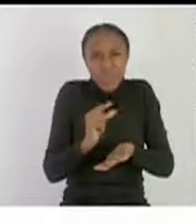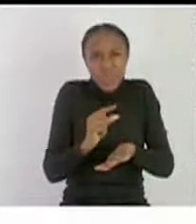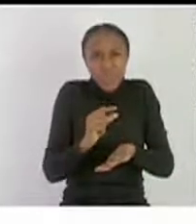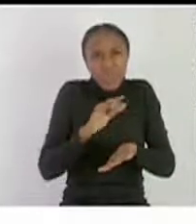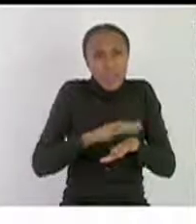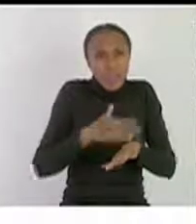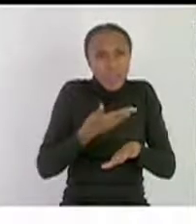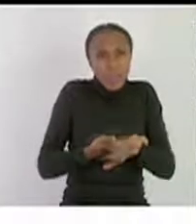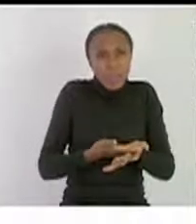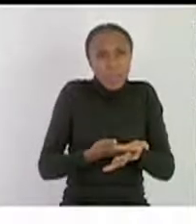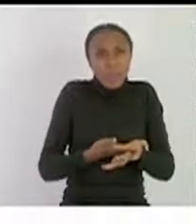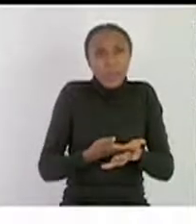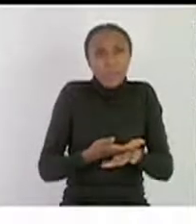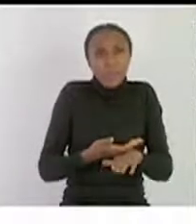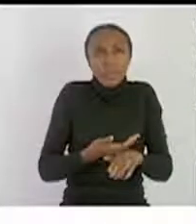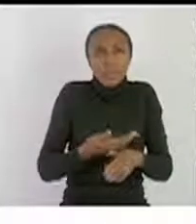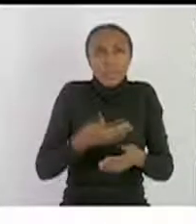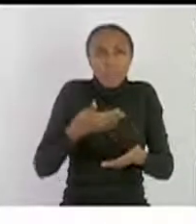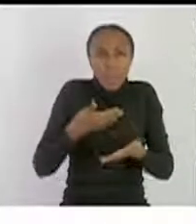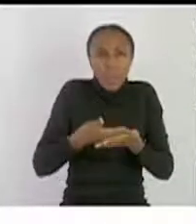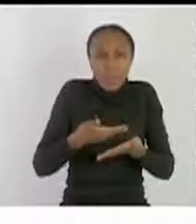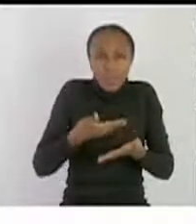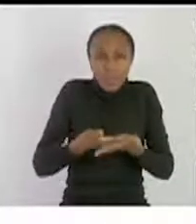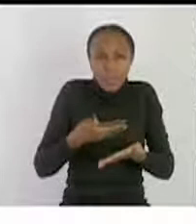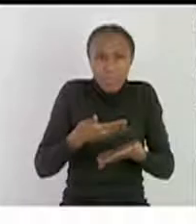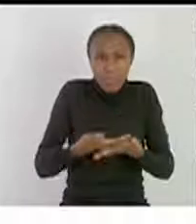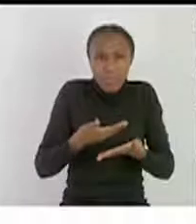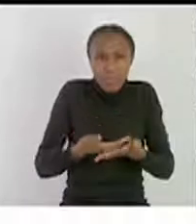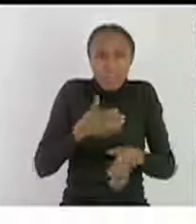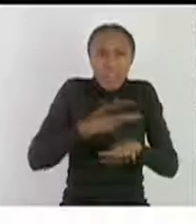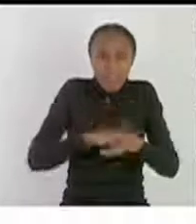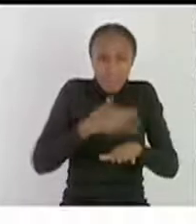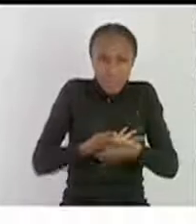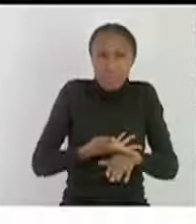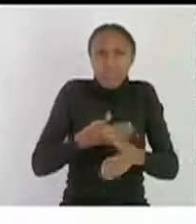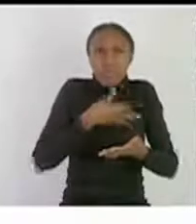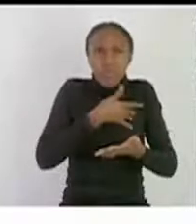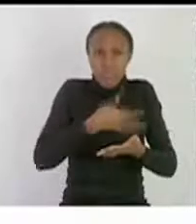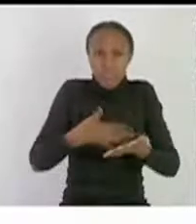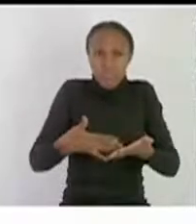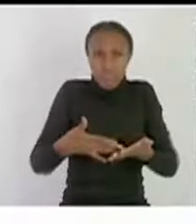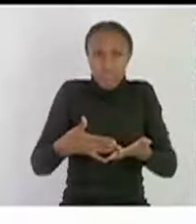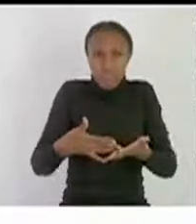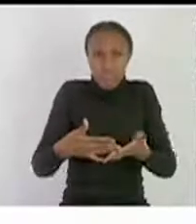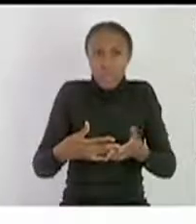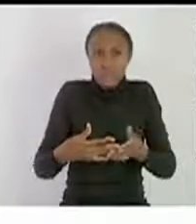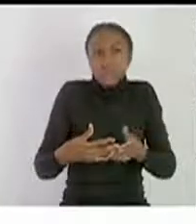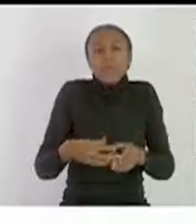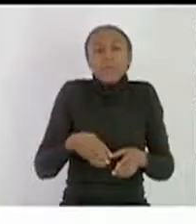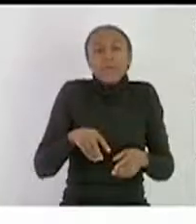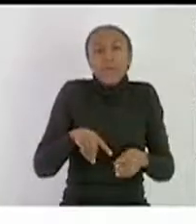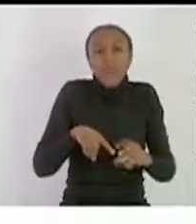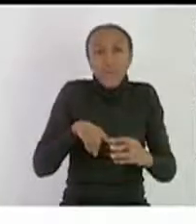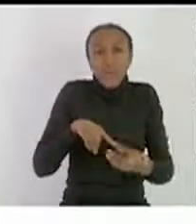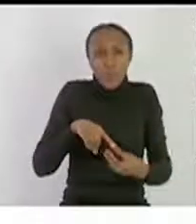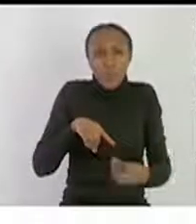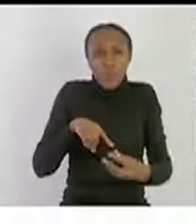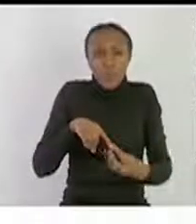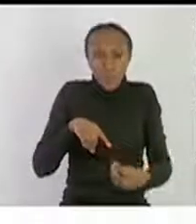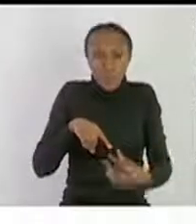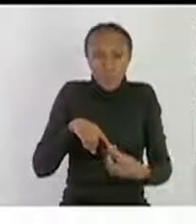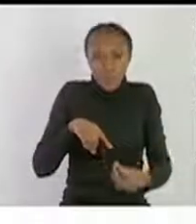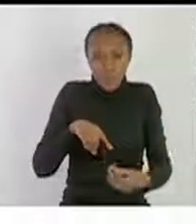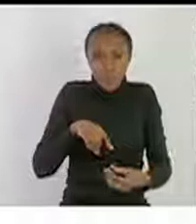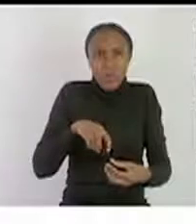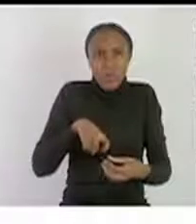certain fluids such as blood, semen, preseminal